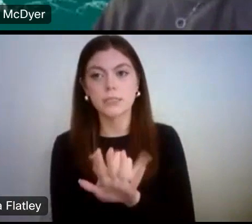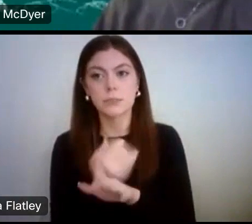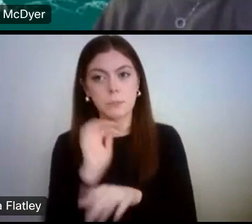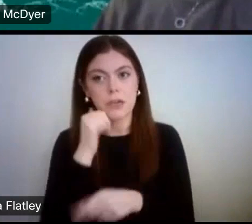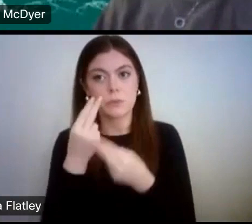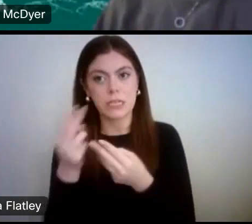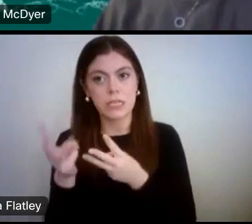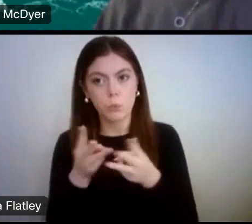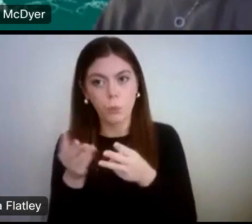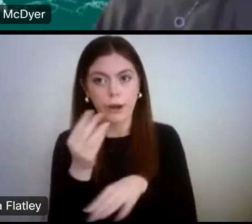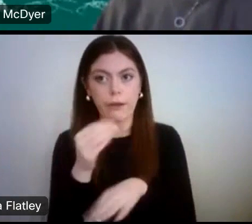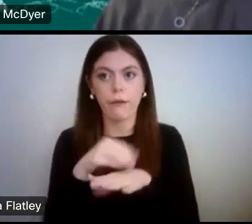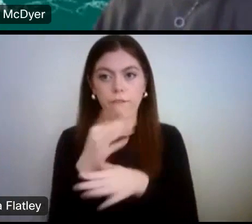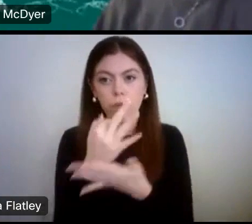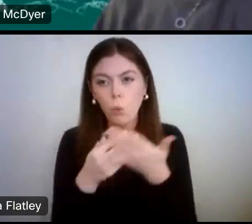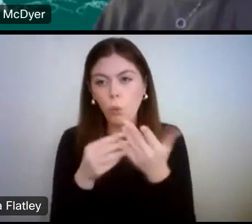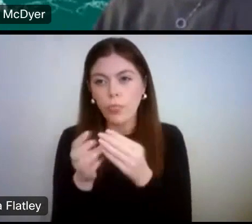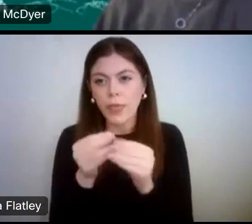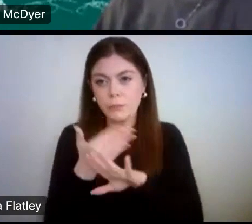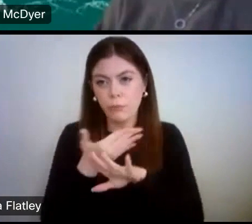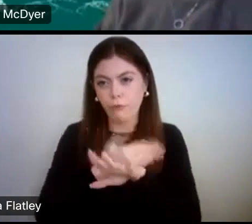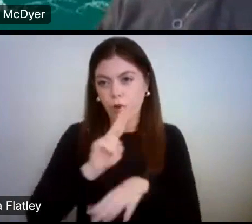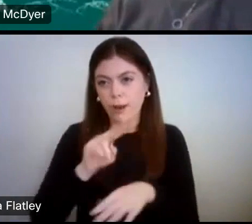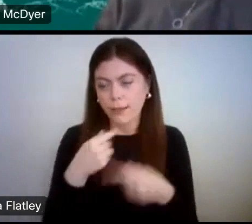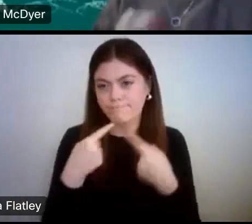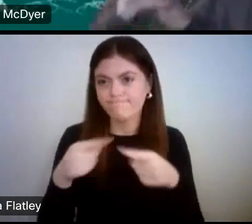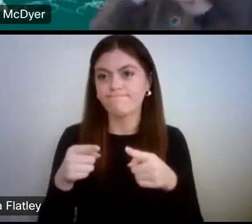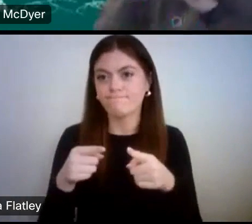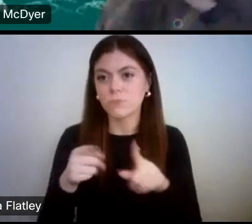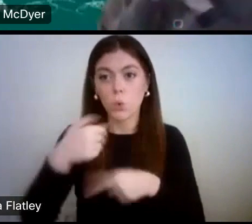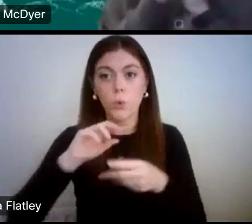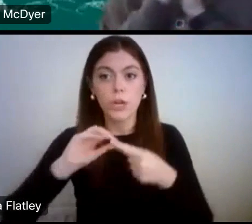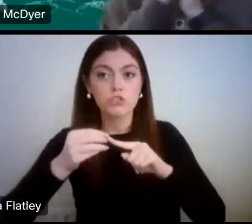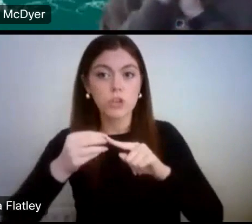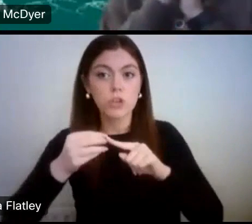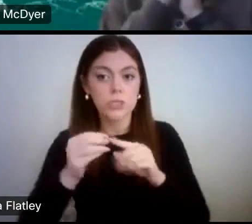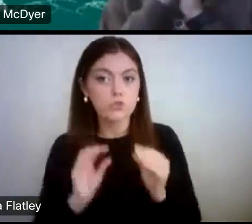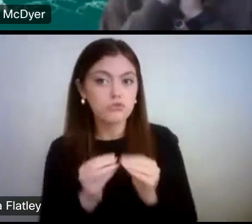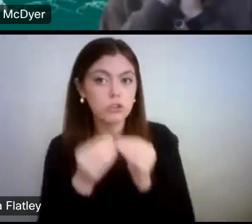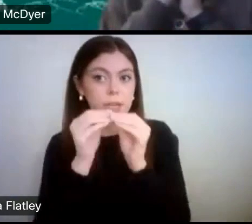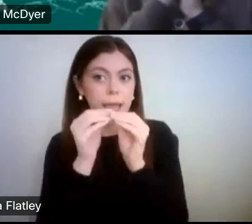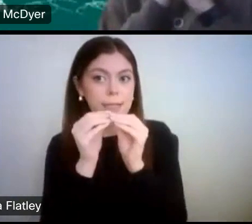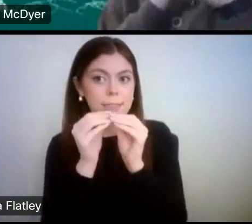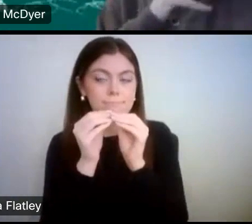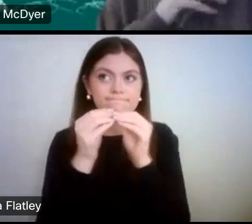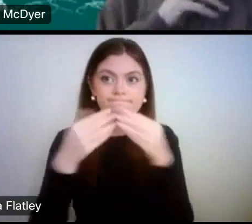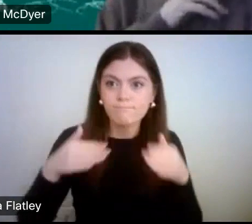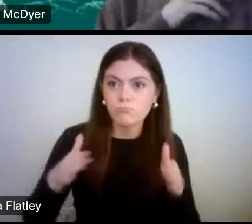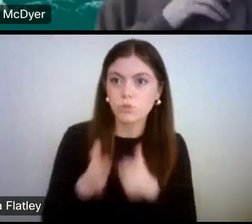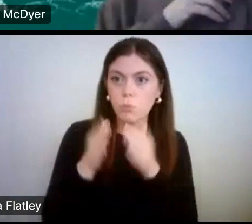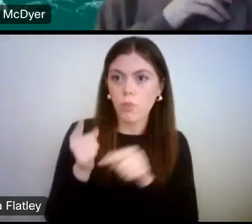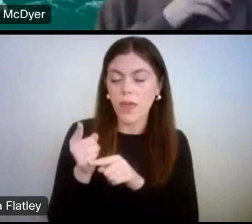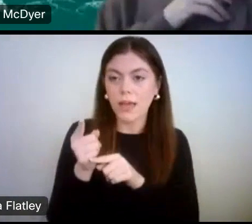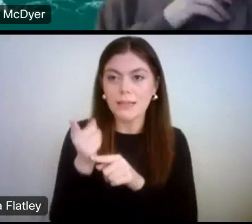So we're trying to create the momentum for organizations to think, this is what we need to have in place, and I